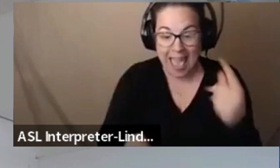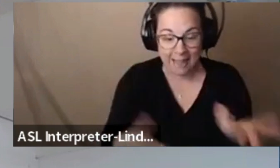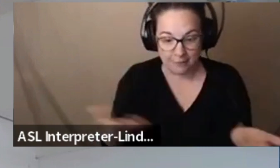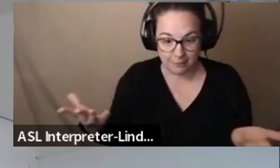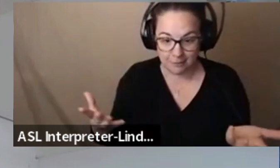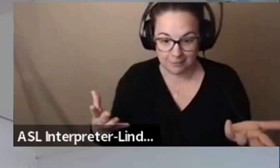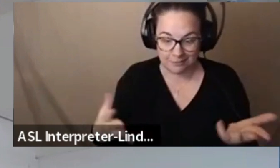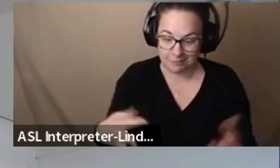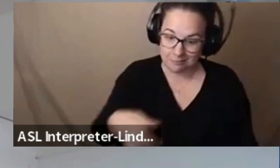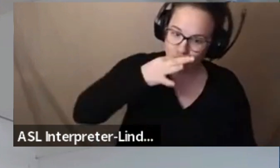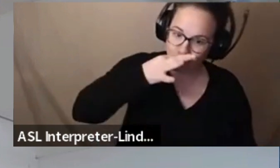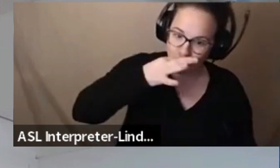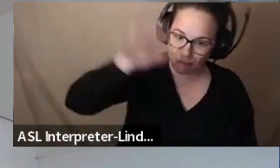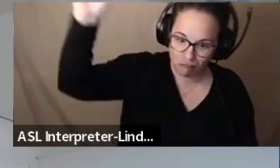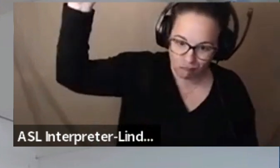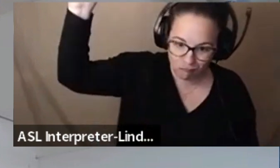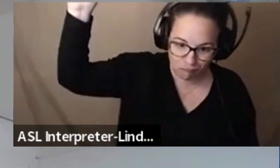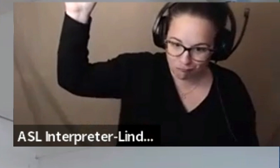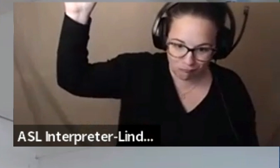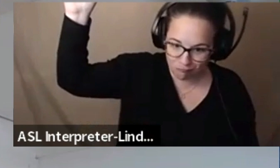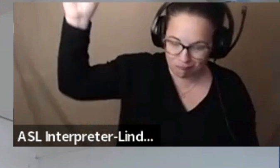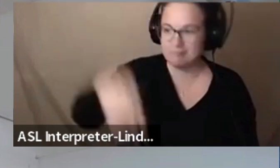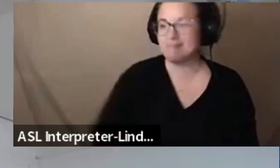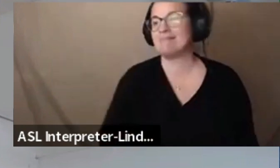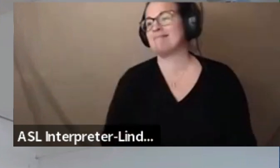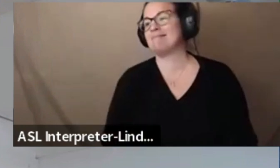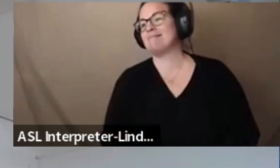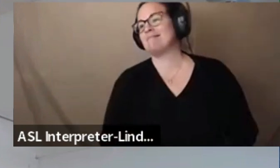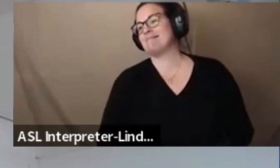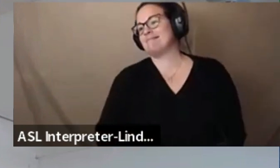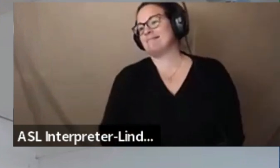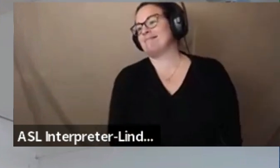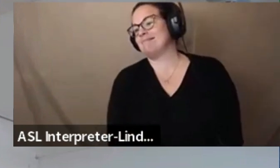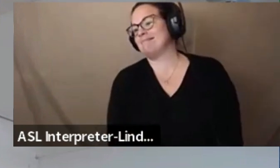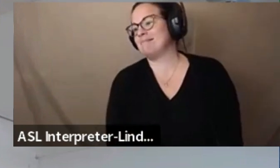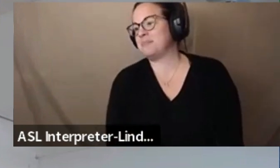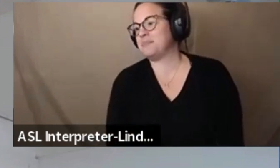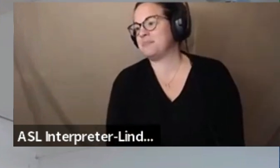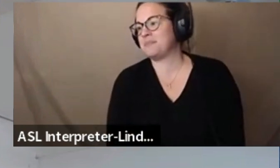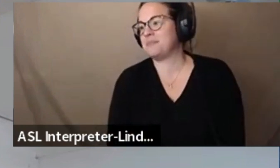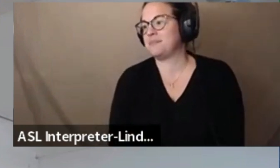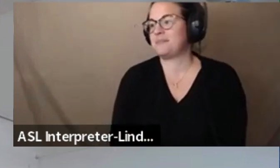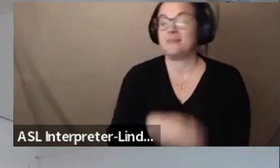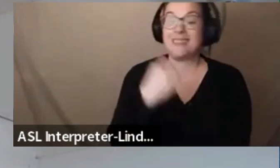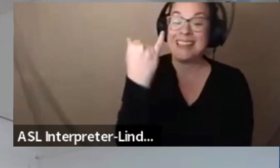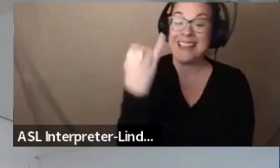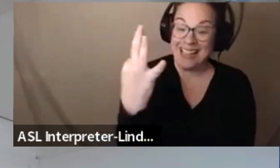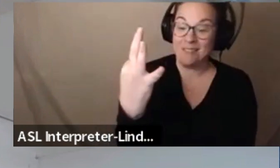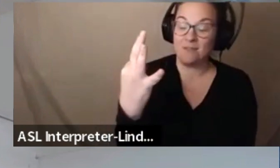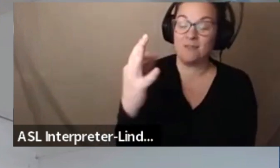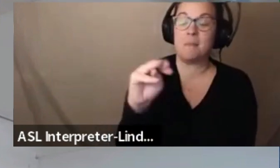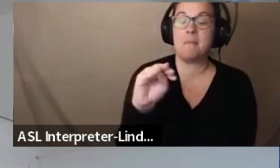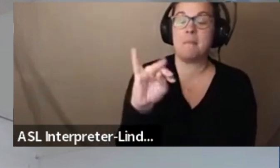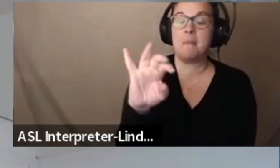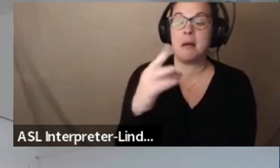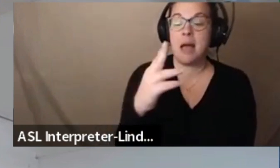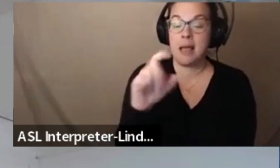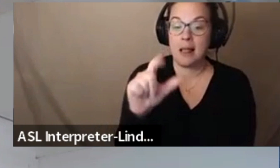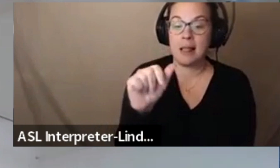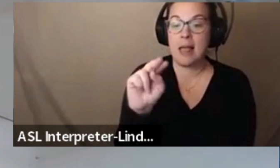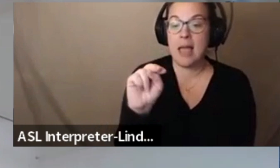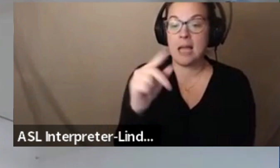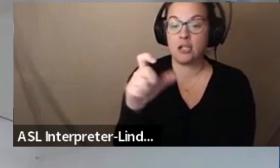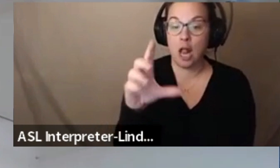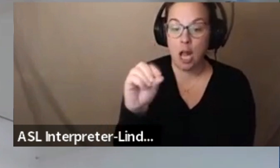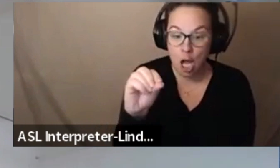and and so on and so. So if Michelangelo's work is clearly queer, or Caravaggio's, it's really,